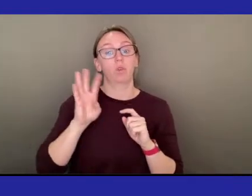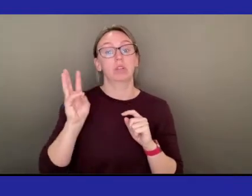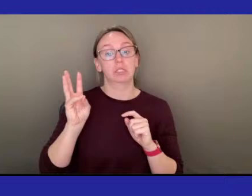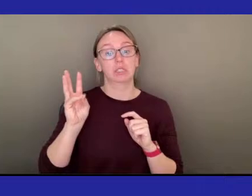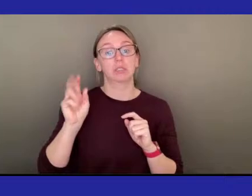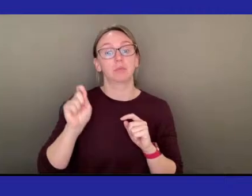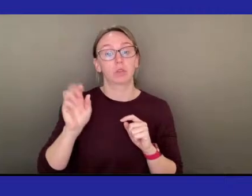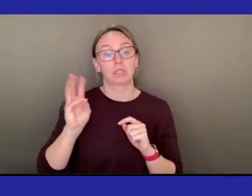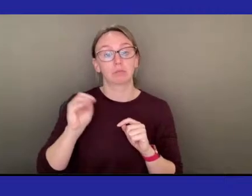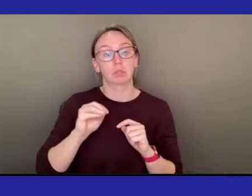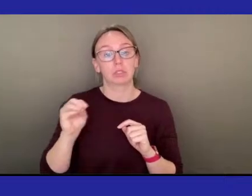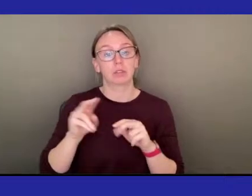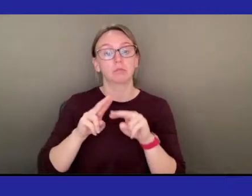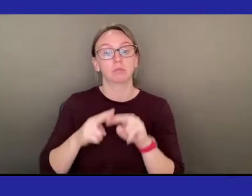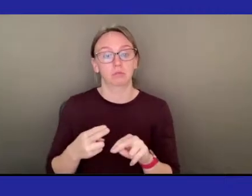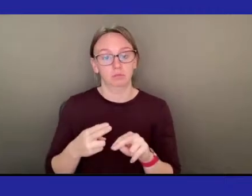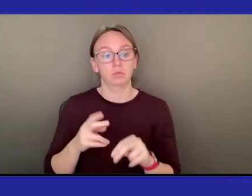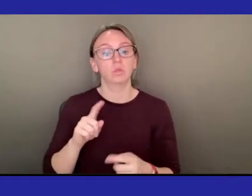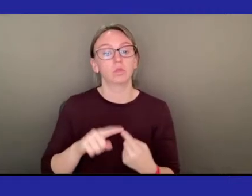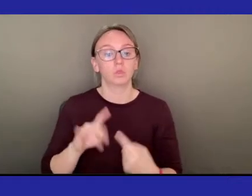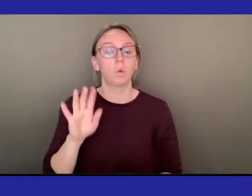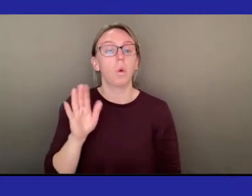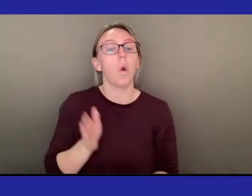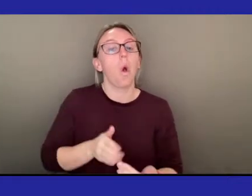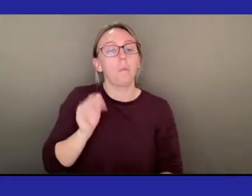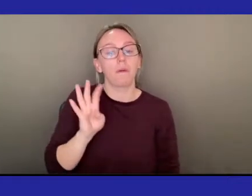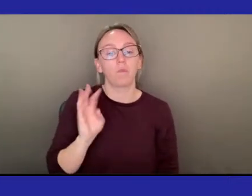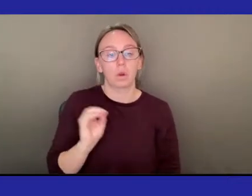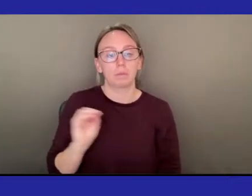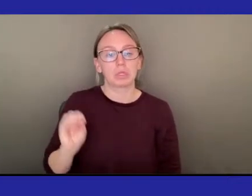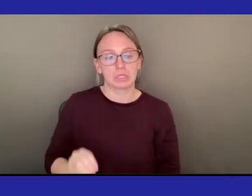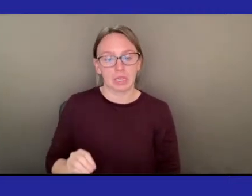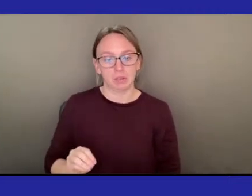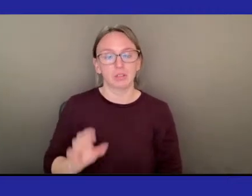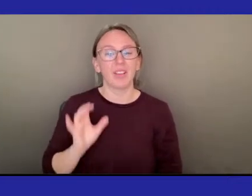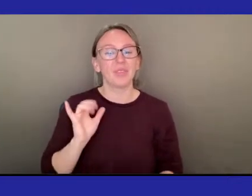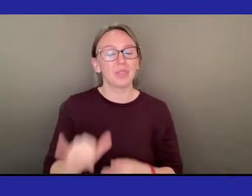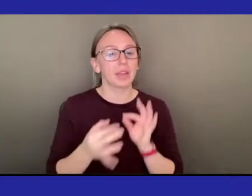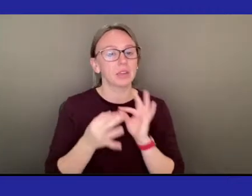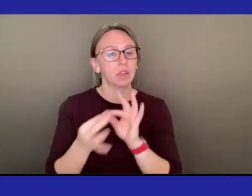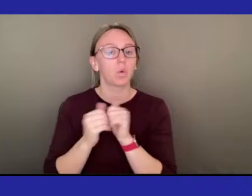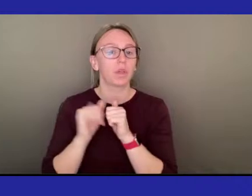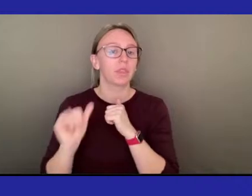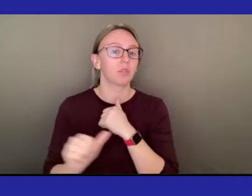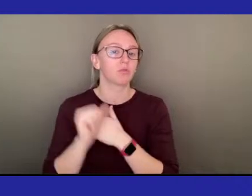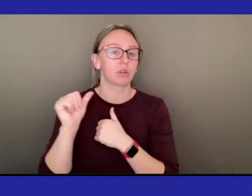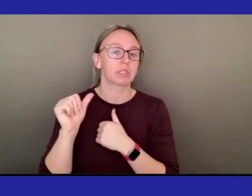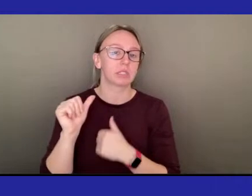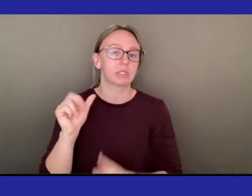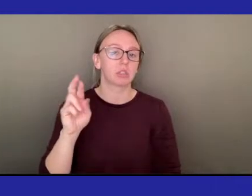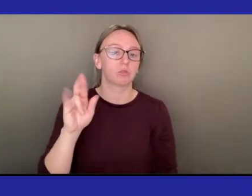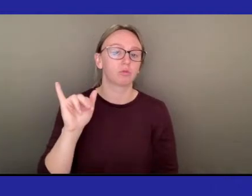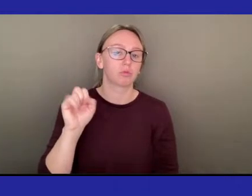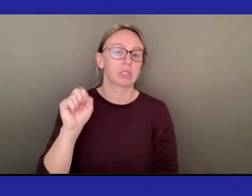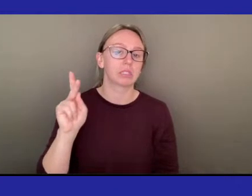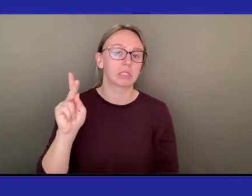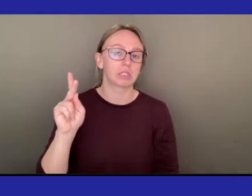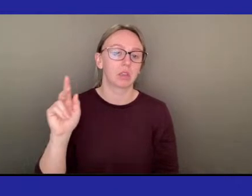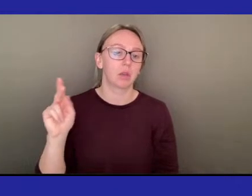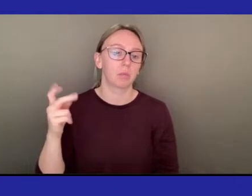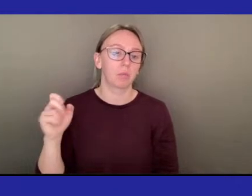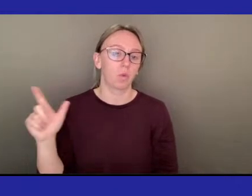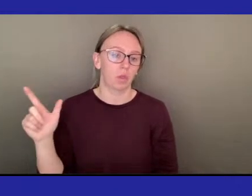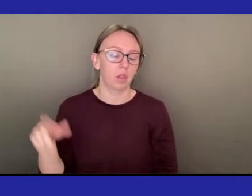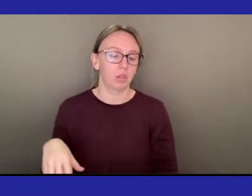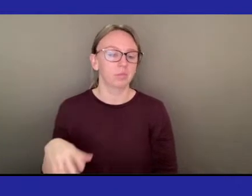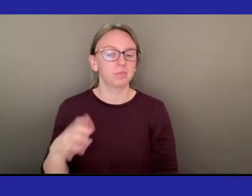40% there, and that had something to do with the risk pool. But we're paying close